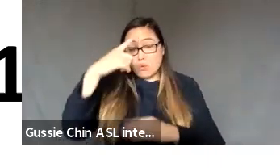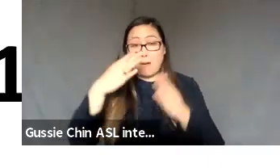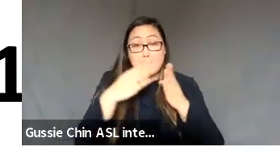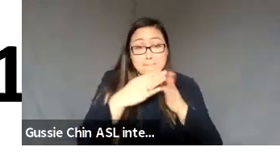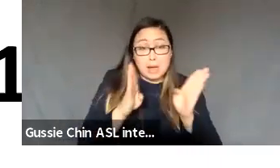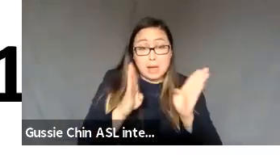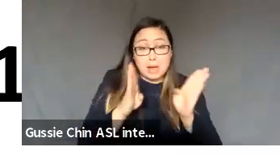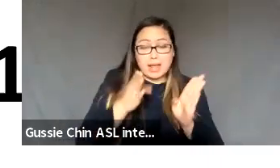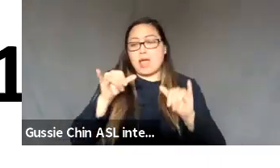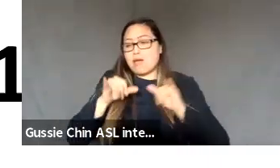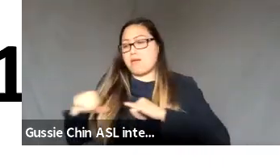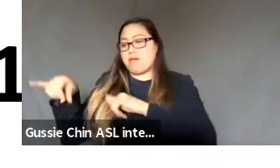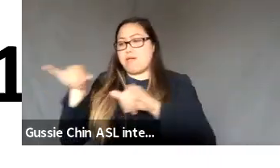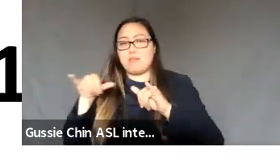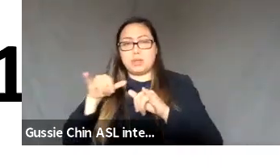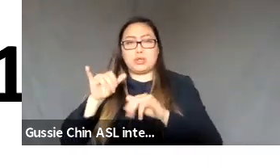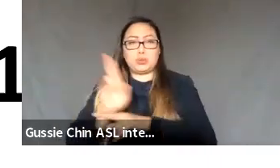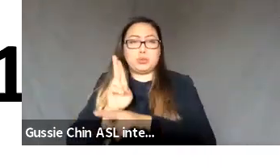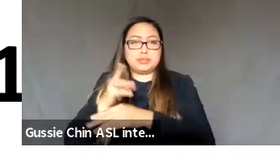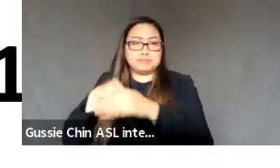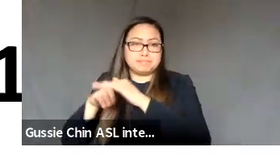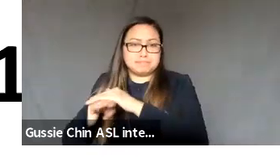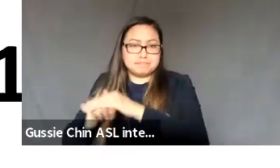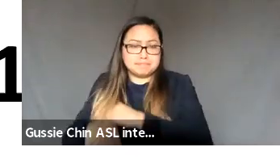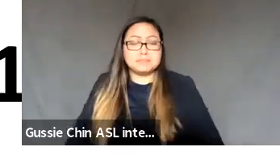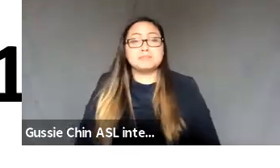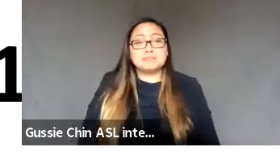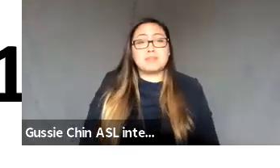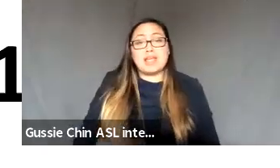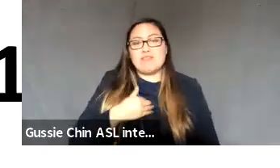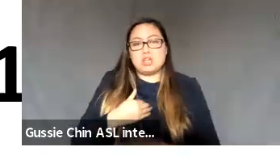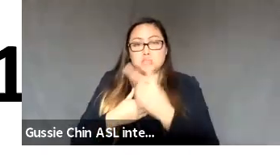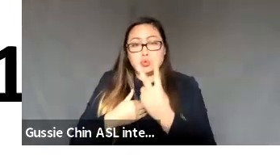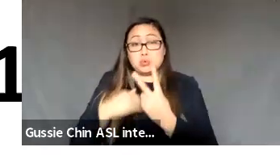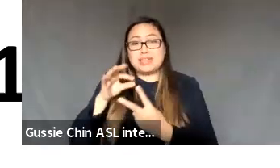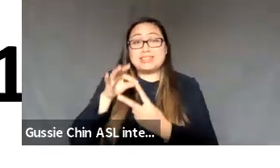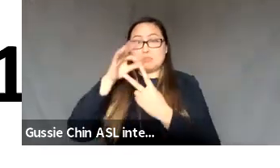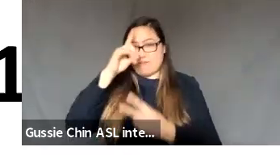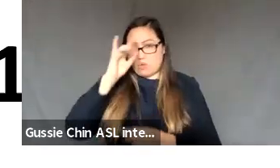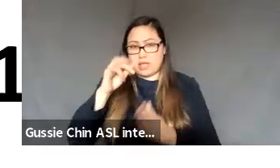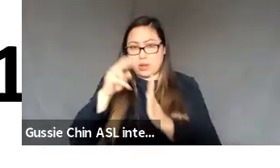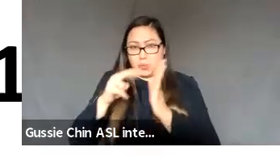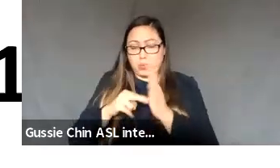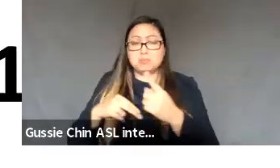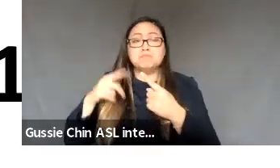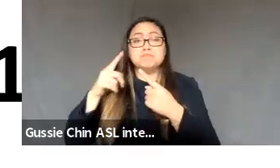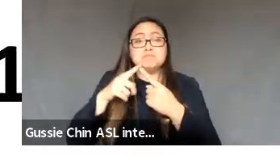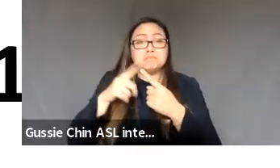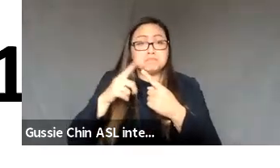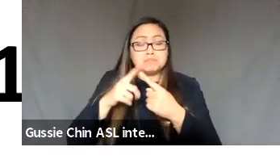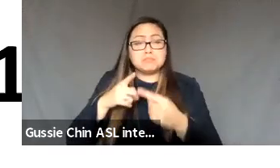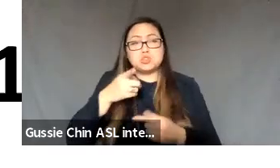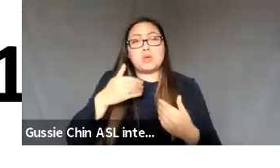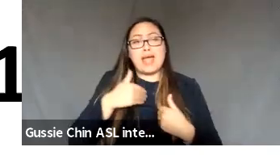use. Now, there are two exceptions in this rule. So one is, let's say that you have